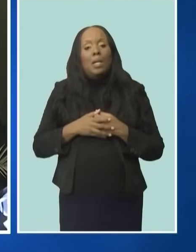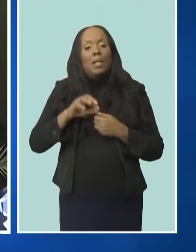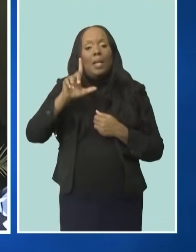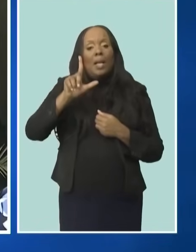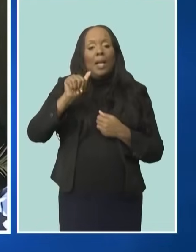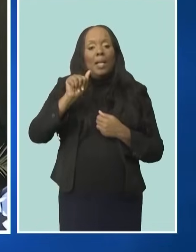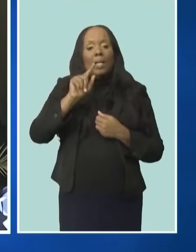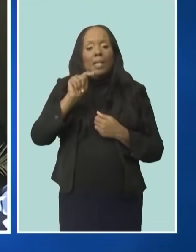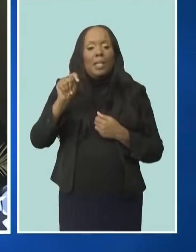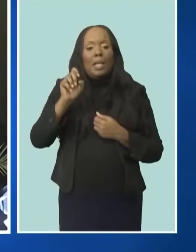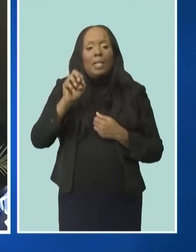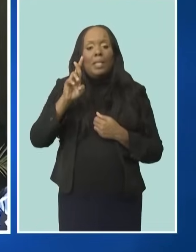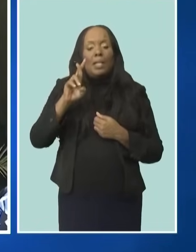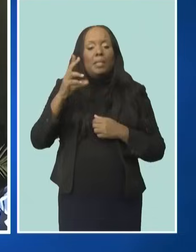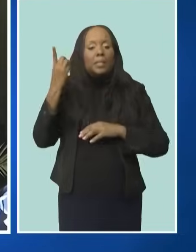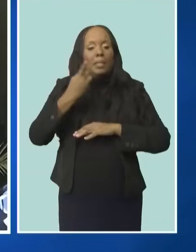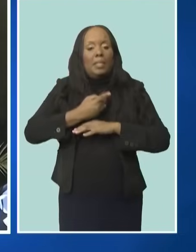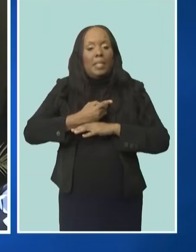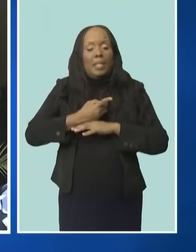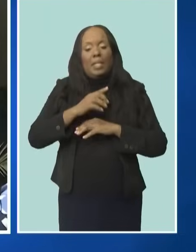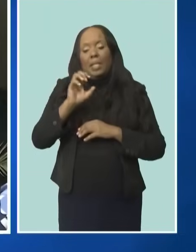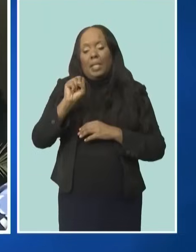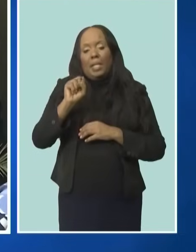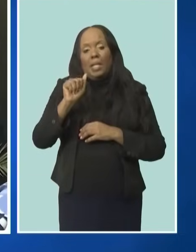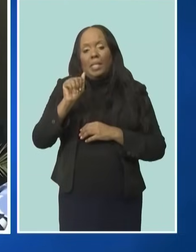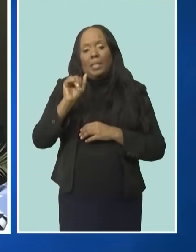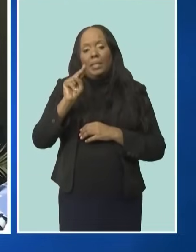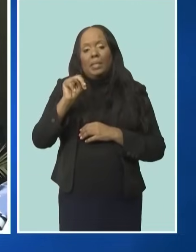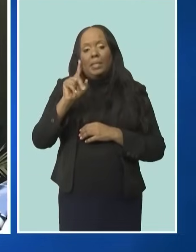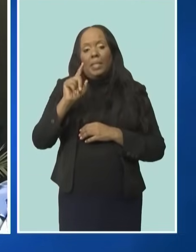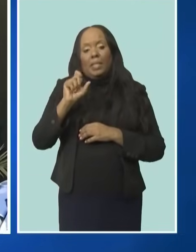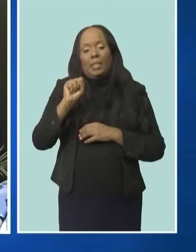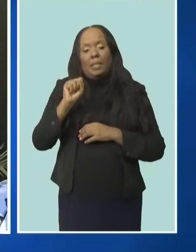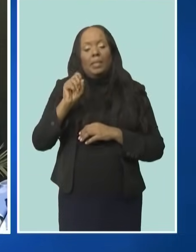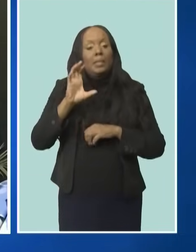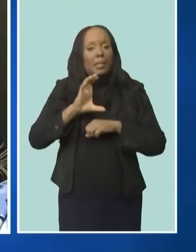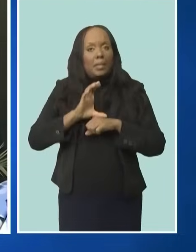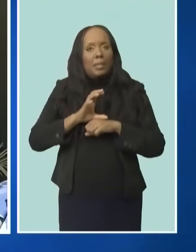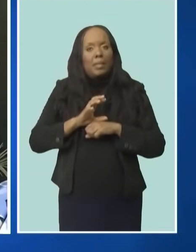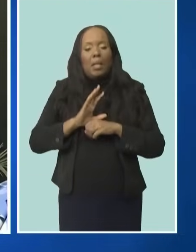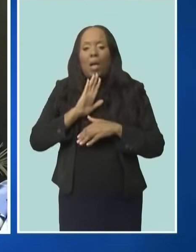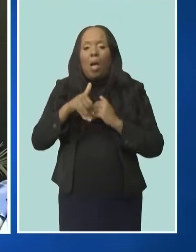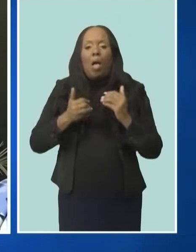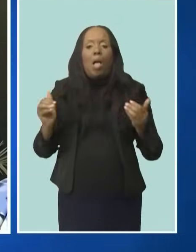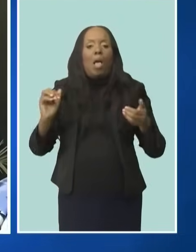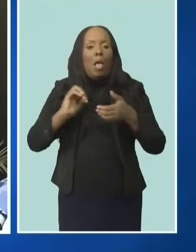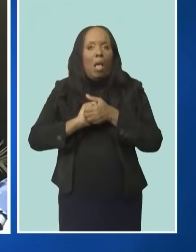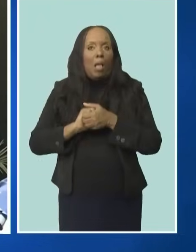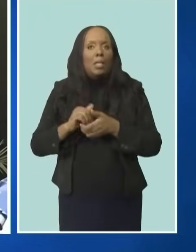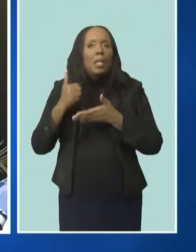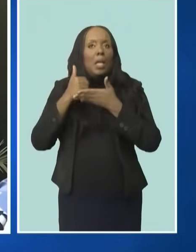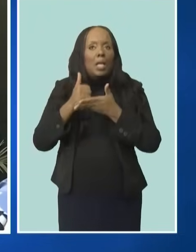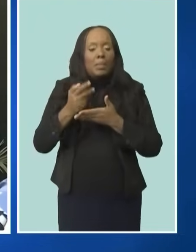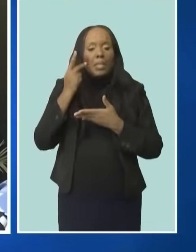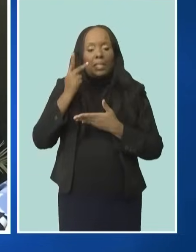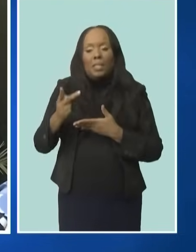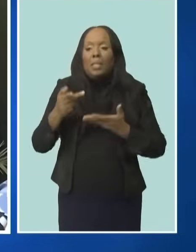thank all who were involved for what it took to see this from conception to